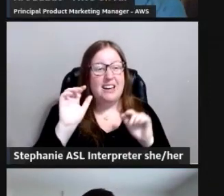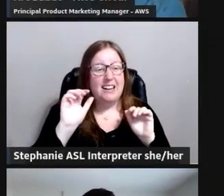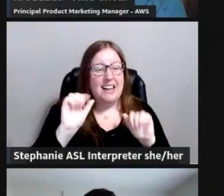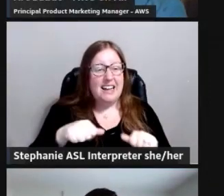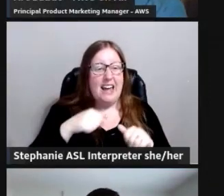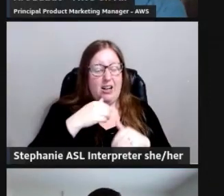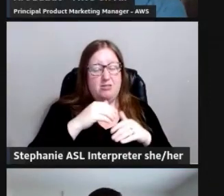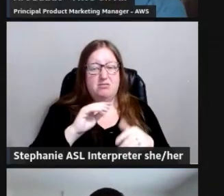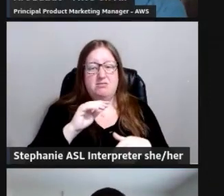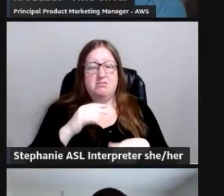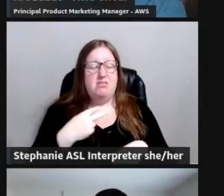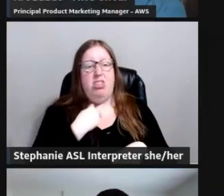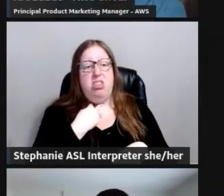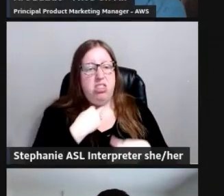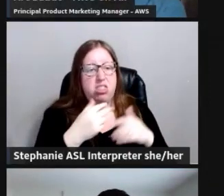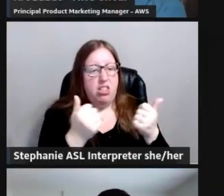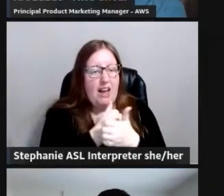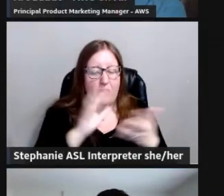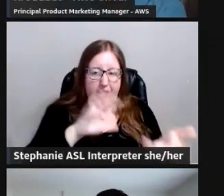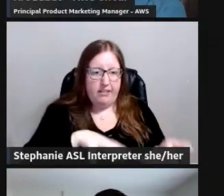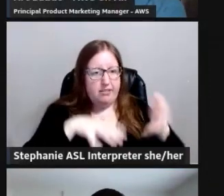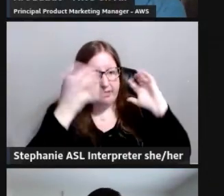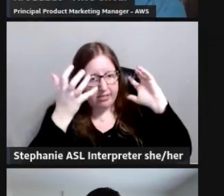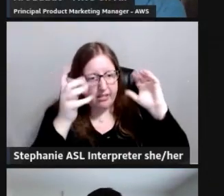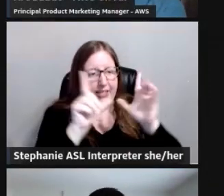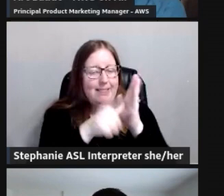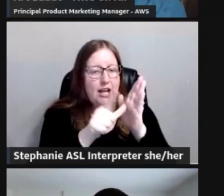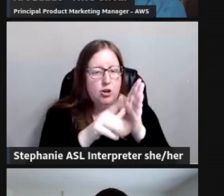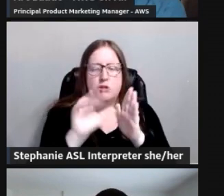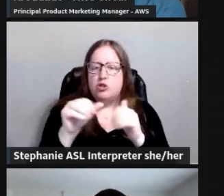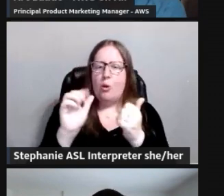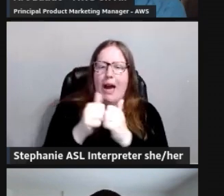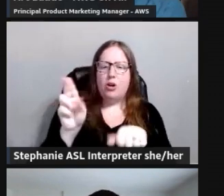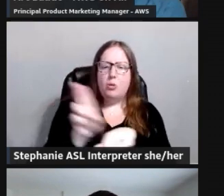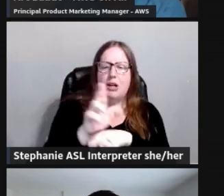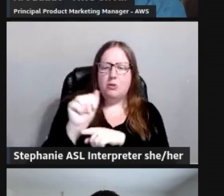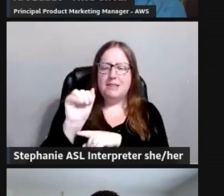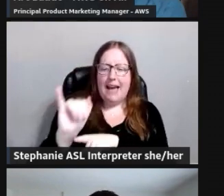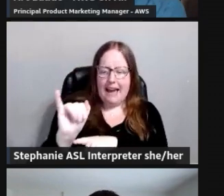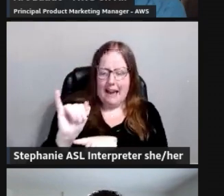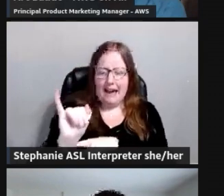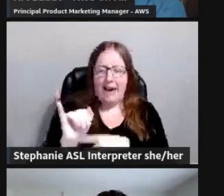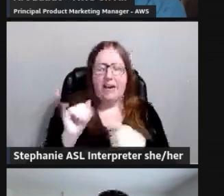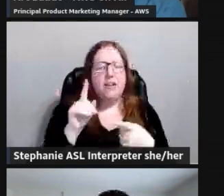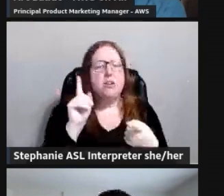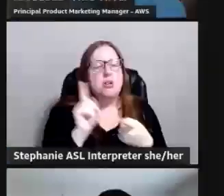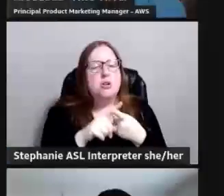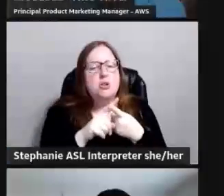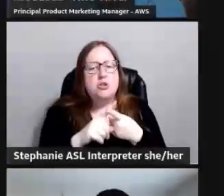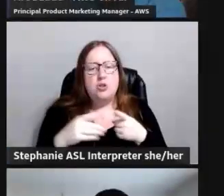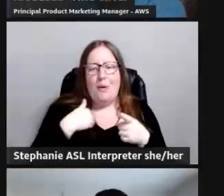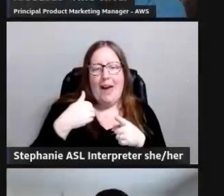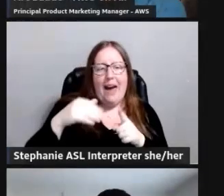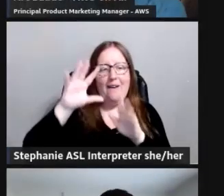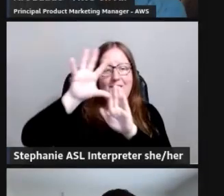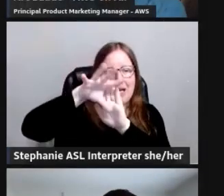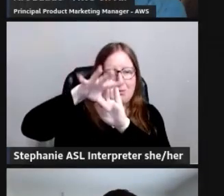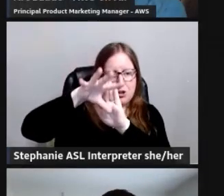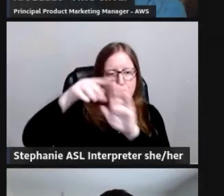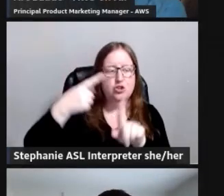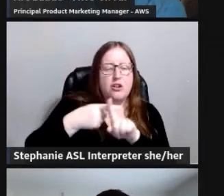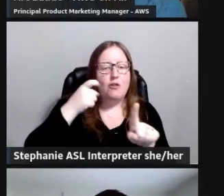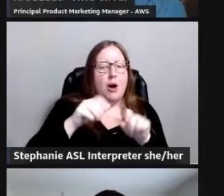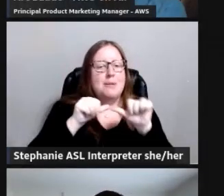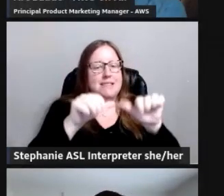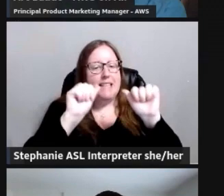processes downstream. So today we're going to try to see how do we use AI and some of the satellite imagery from Amazon